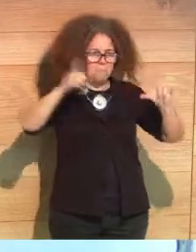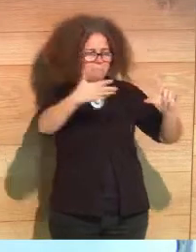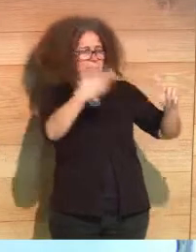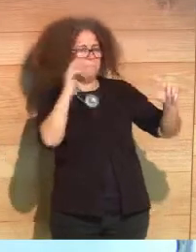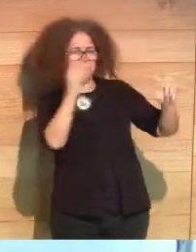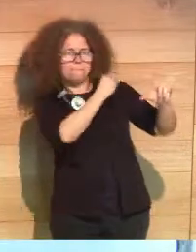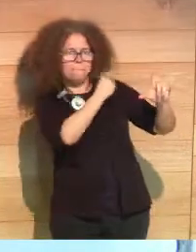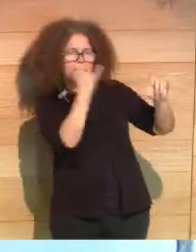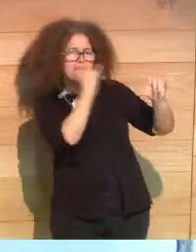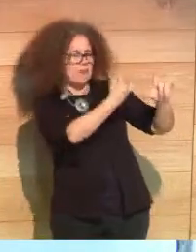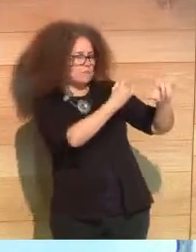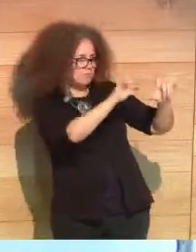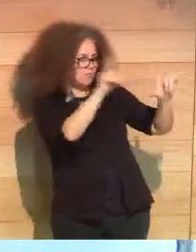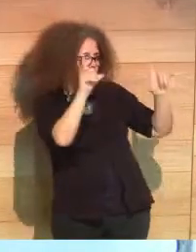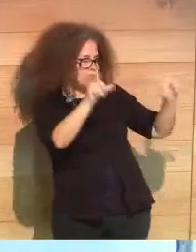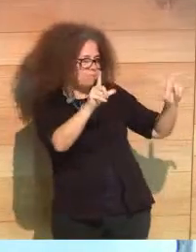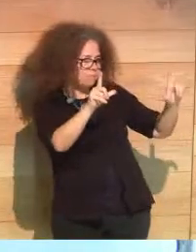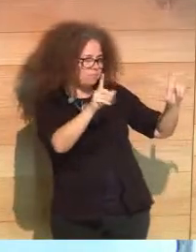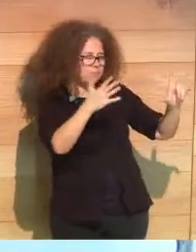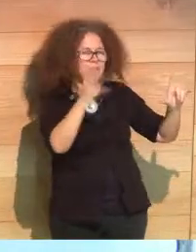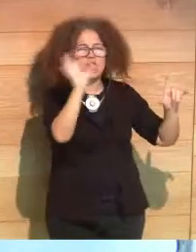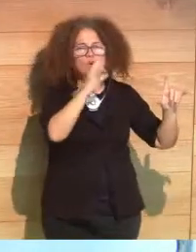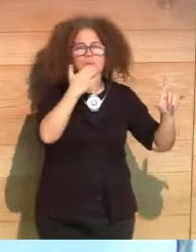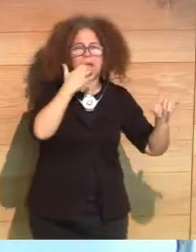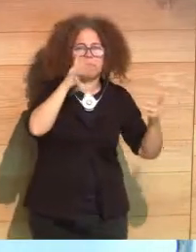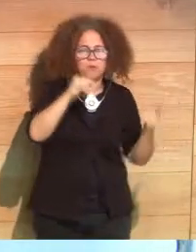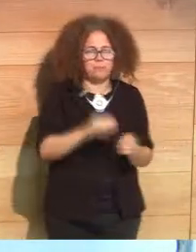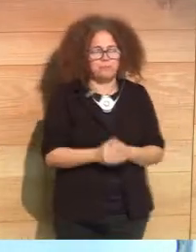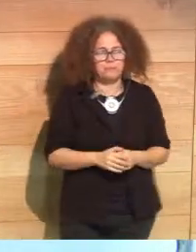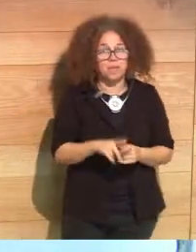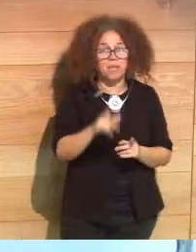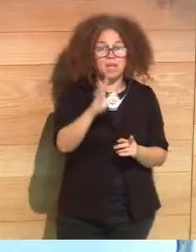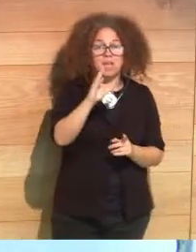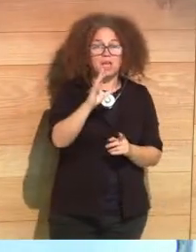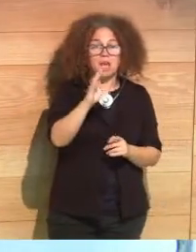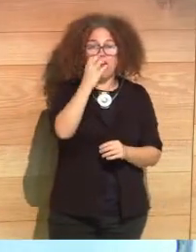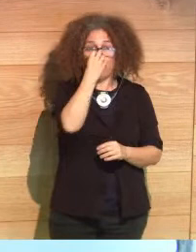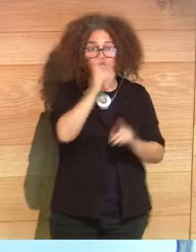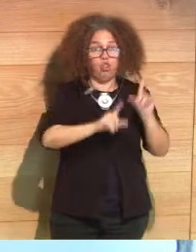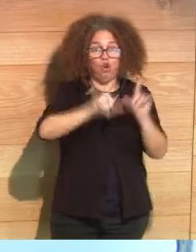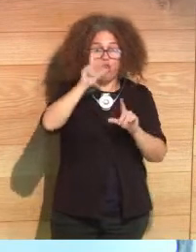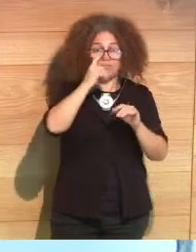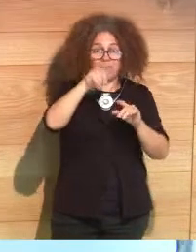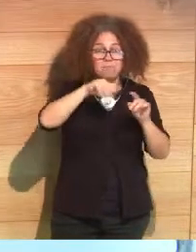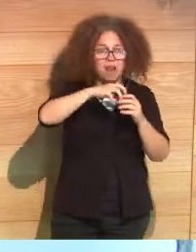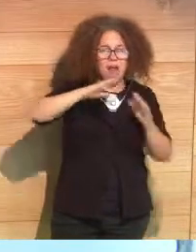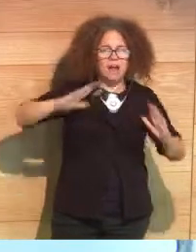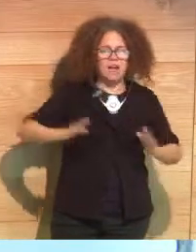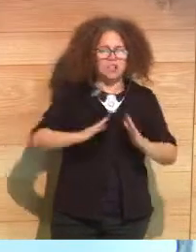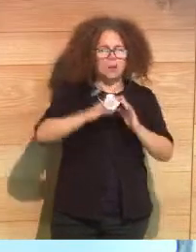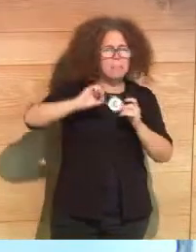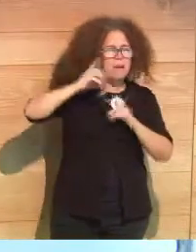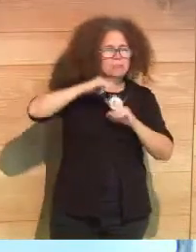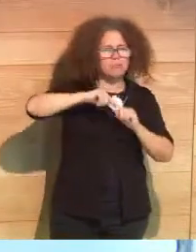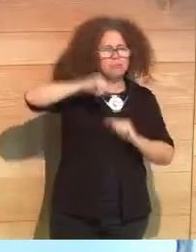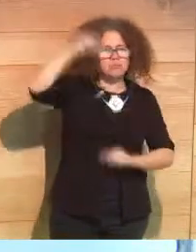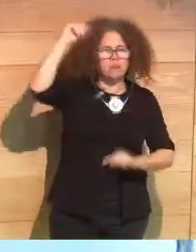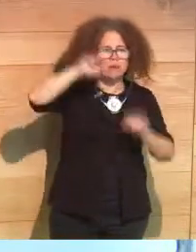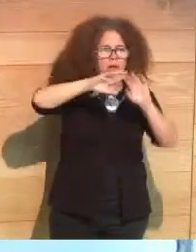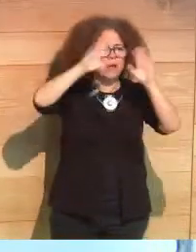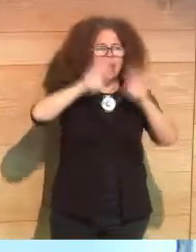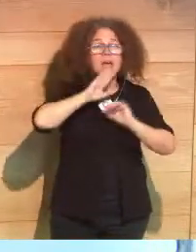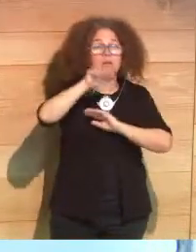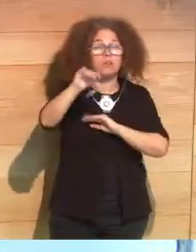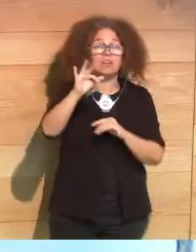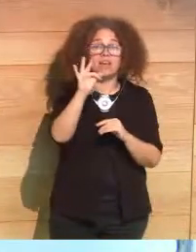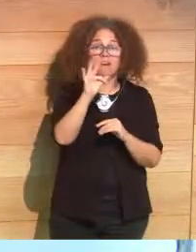And when we were setting it up, we had this view on you could see the Mount Fuji very far away, and it was winter time, and